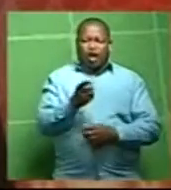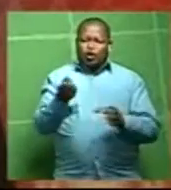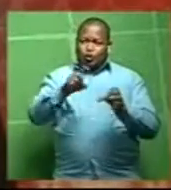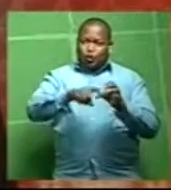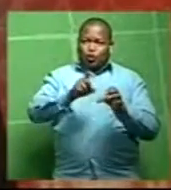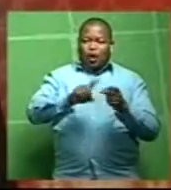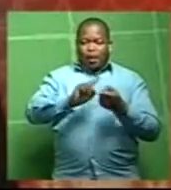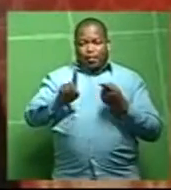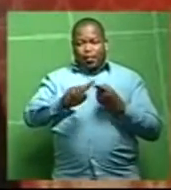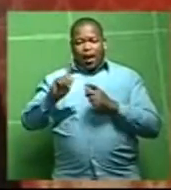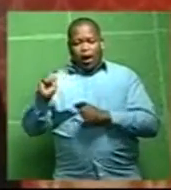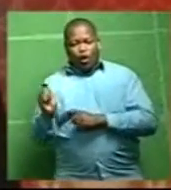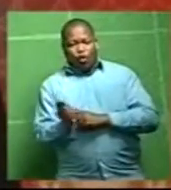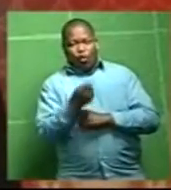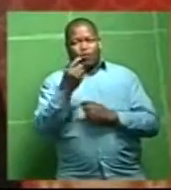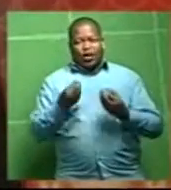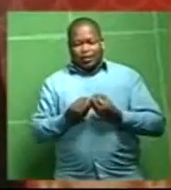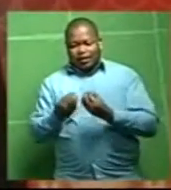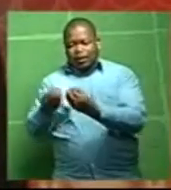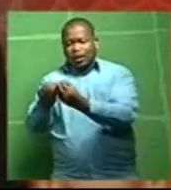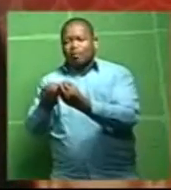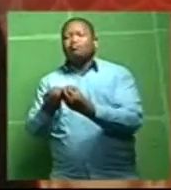amateurs For the golf tournament